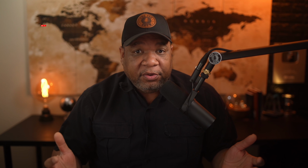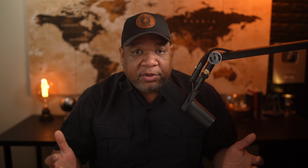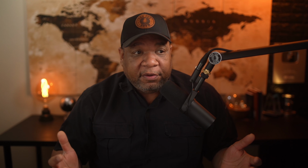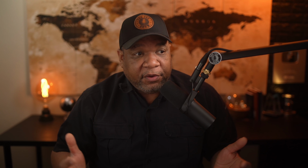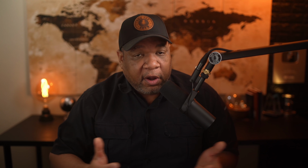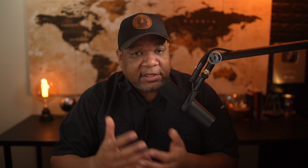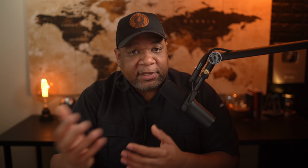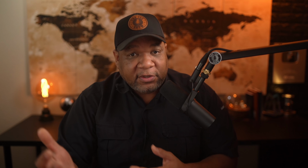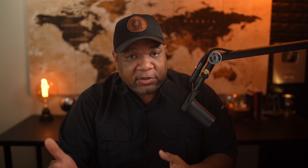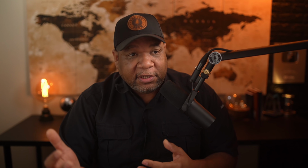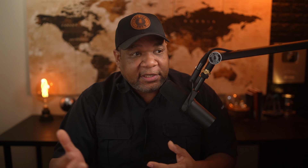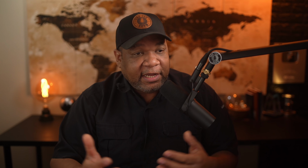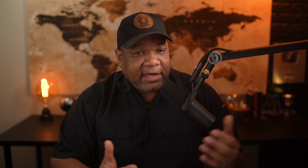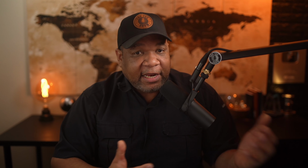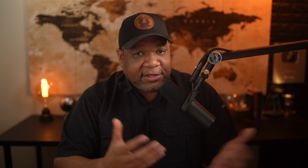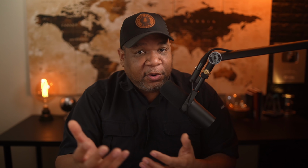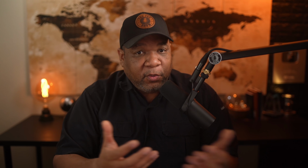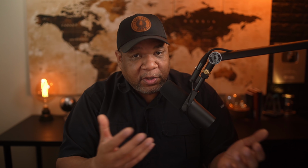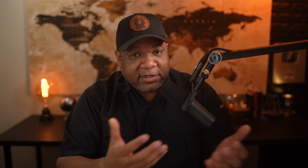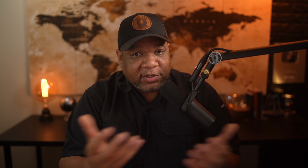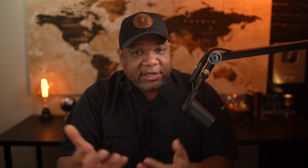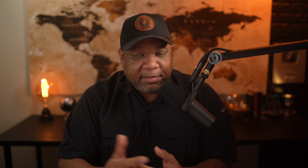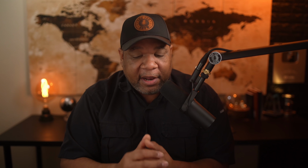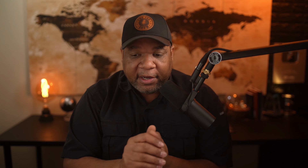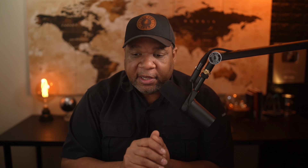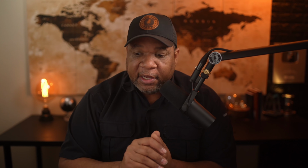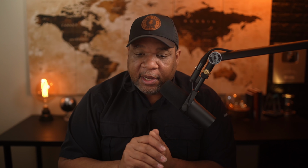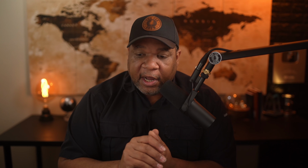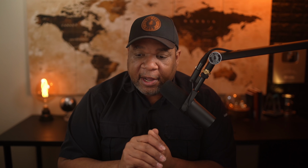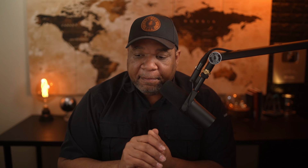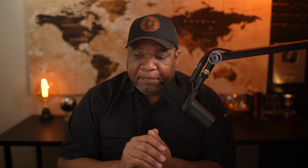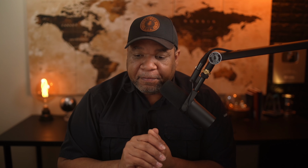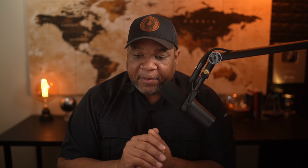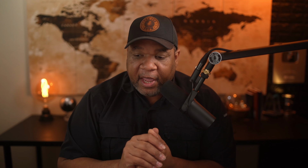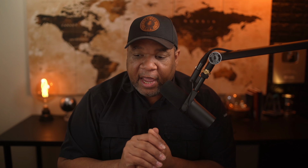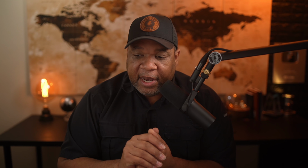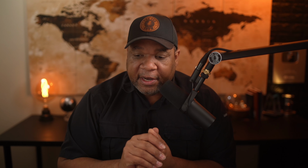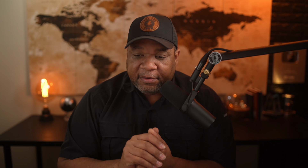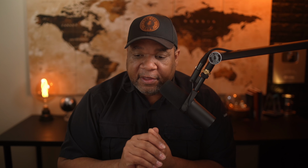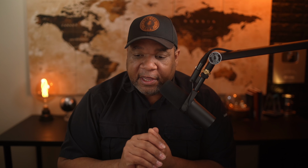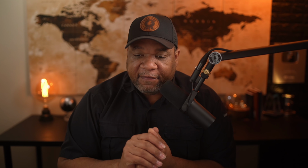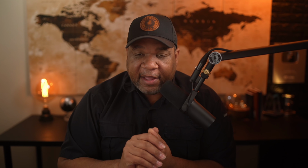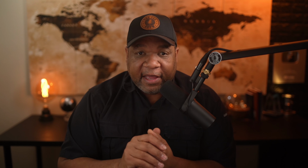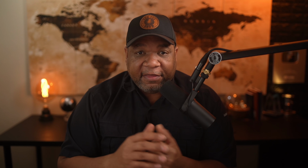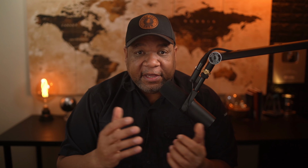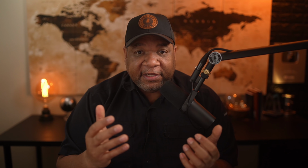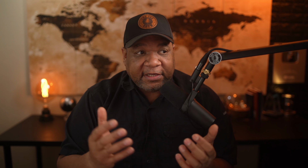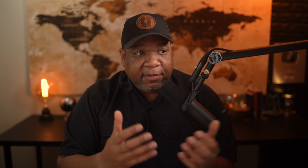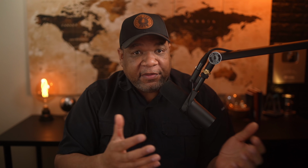mean, if you call something socialist, then let us know what's socialist about it. And the fact